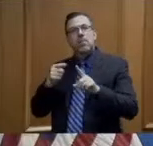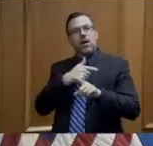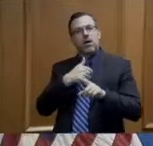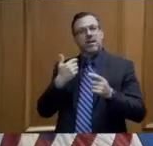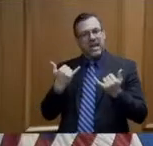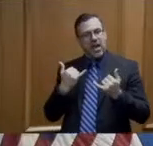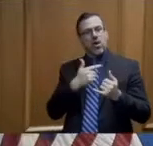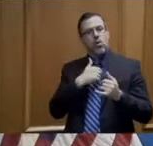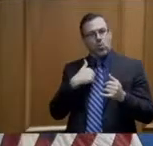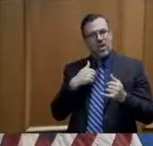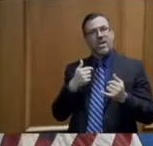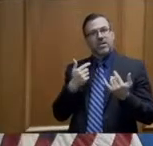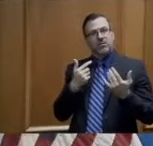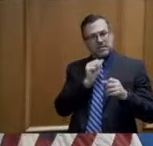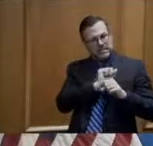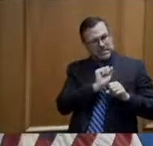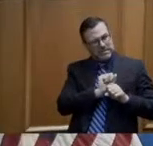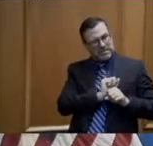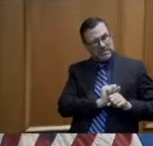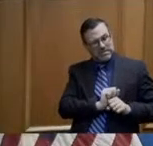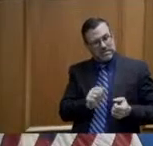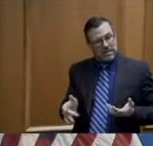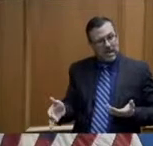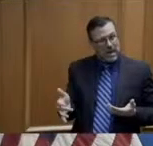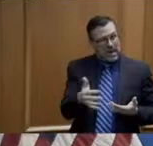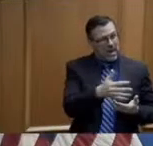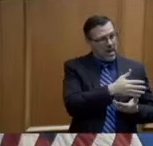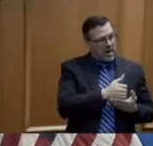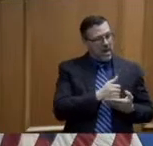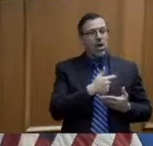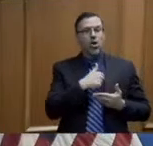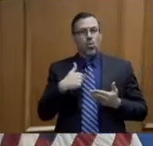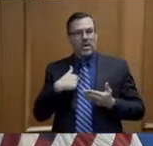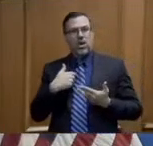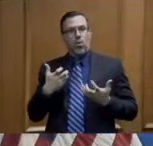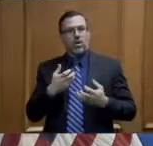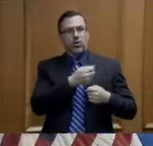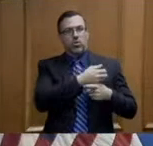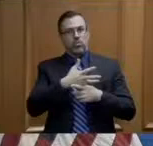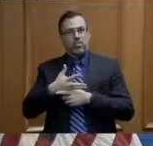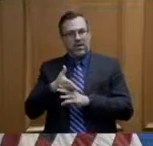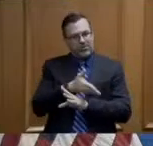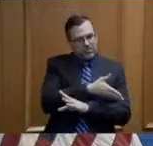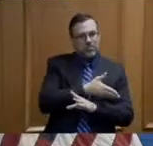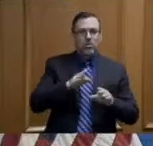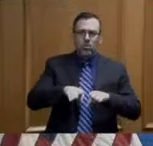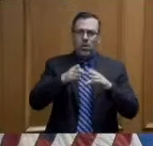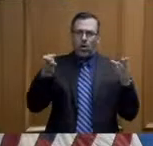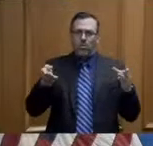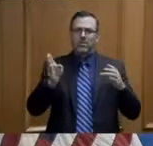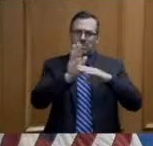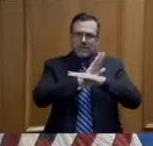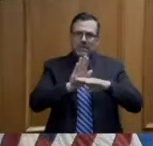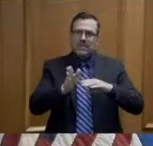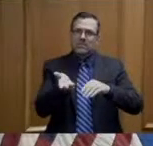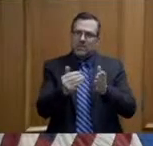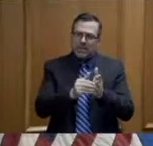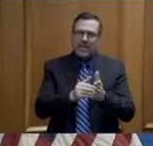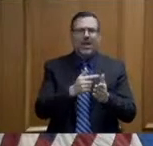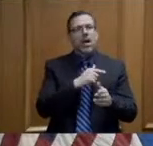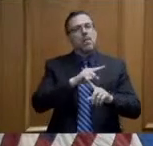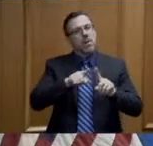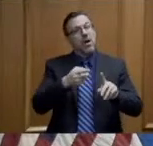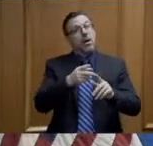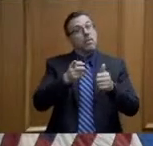of preparing for opening the economy back up in a measured way. We knew that we had to have